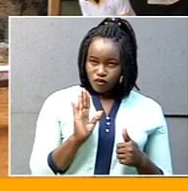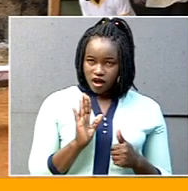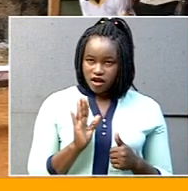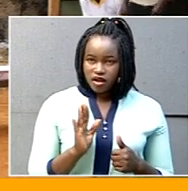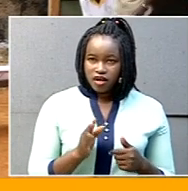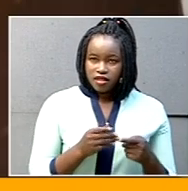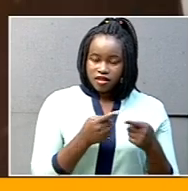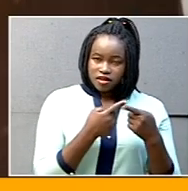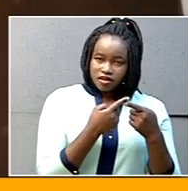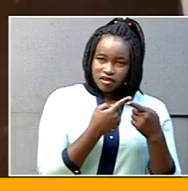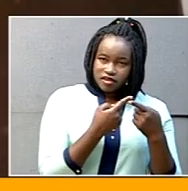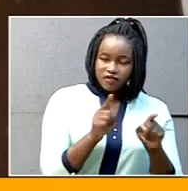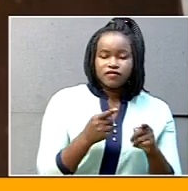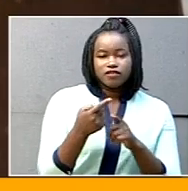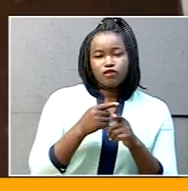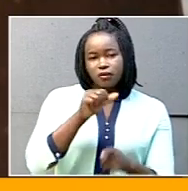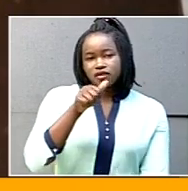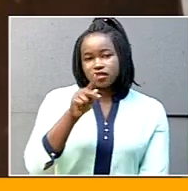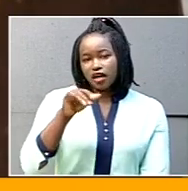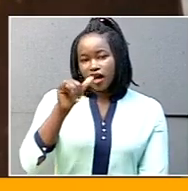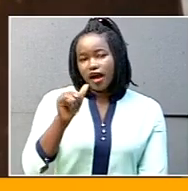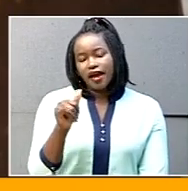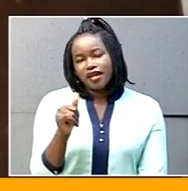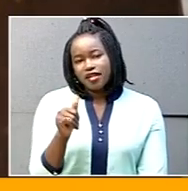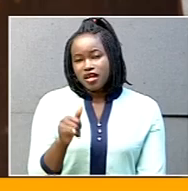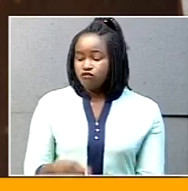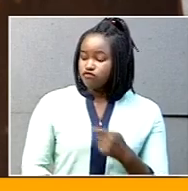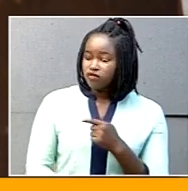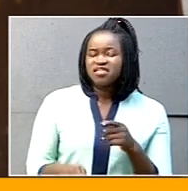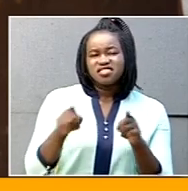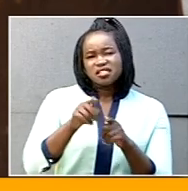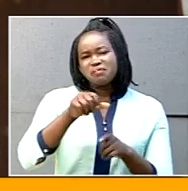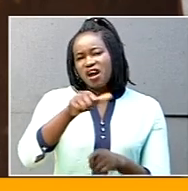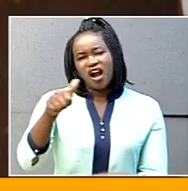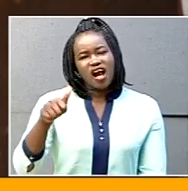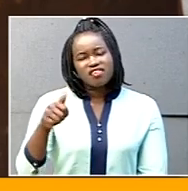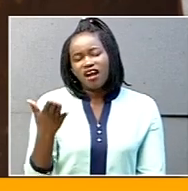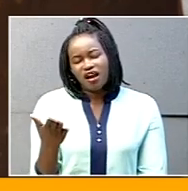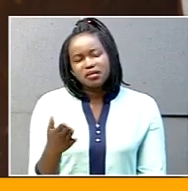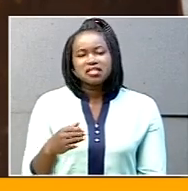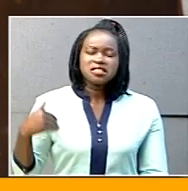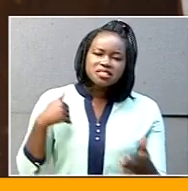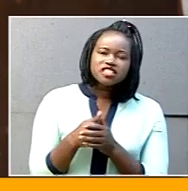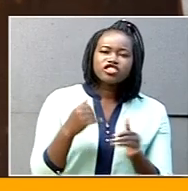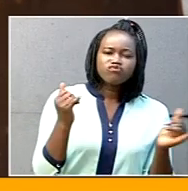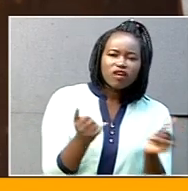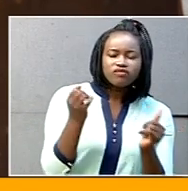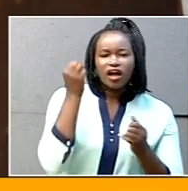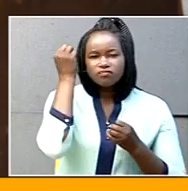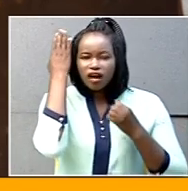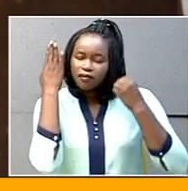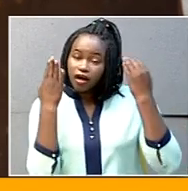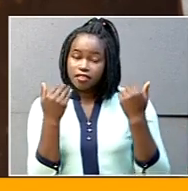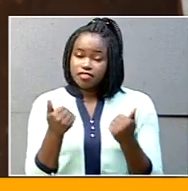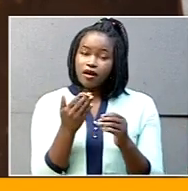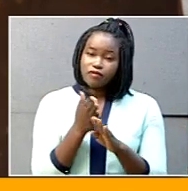between Skyboy and other amateur builders who have been making planes around. First, before we were